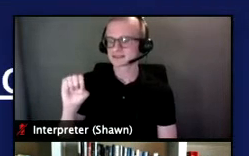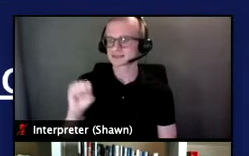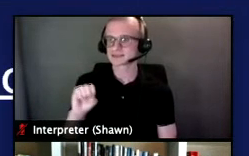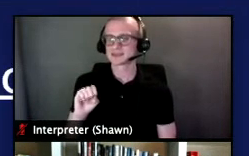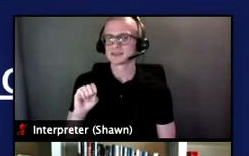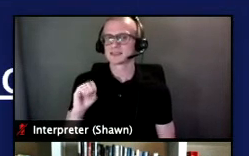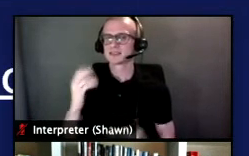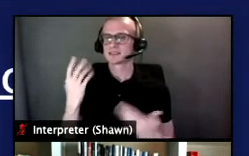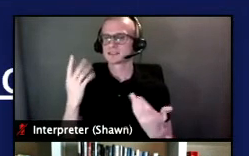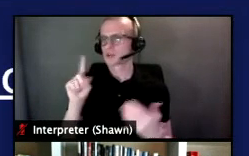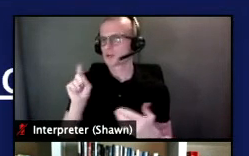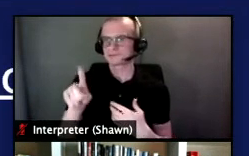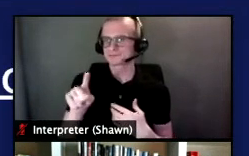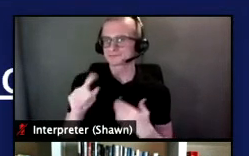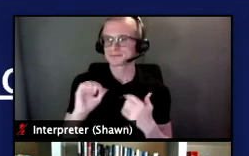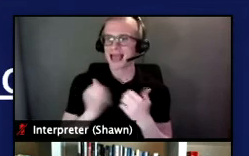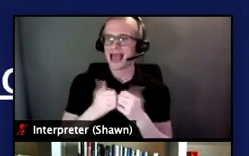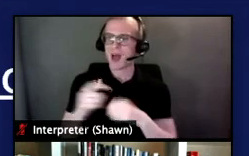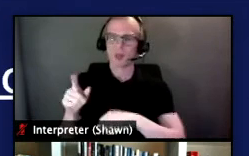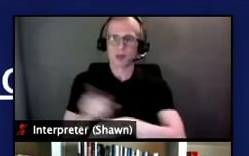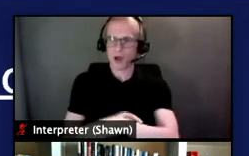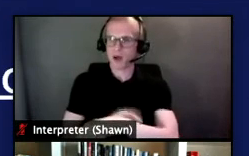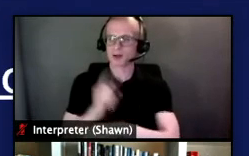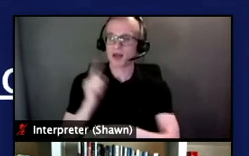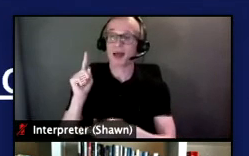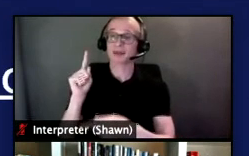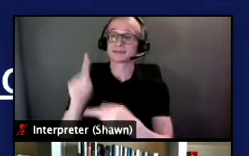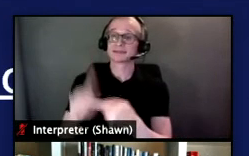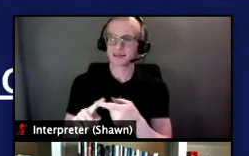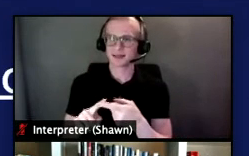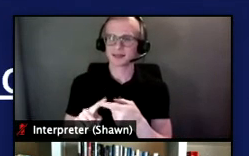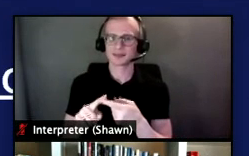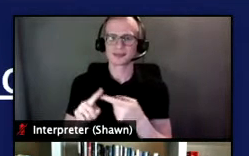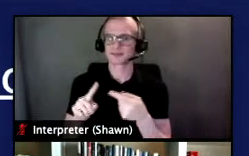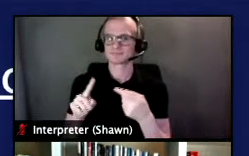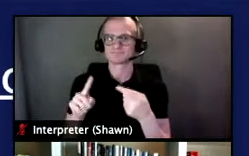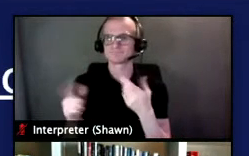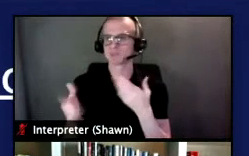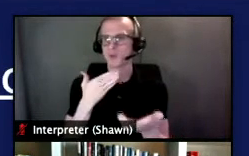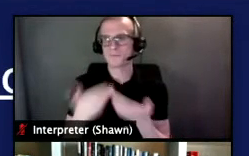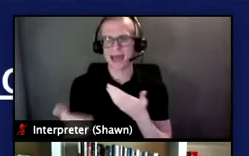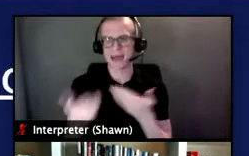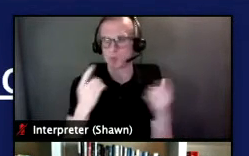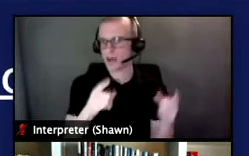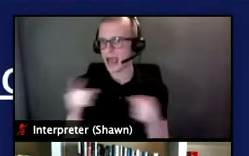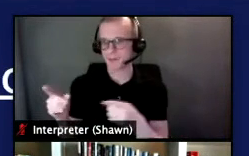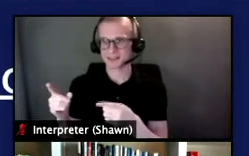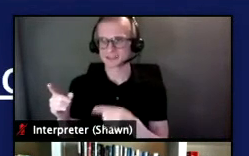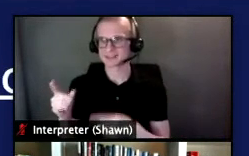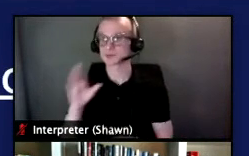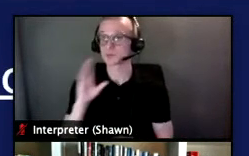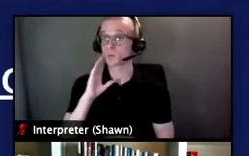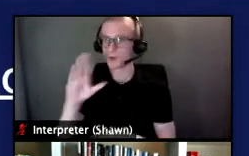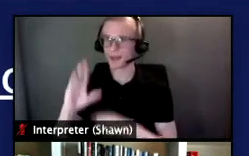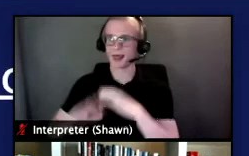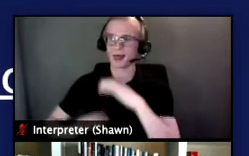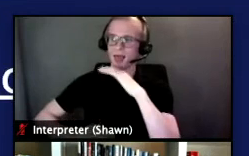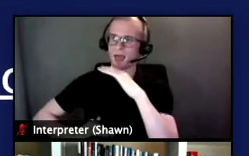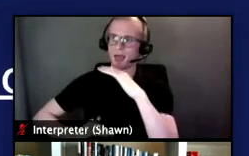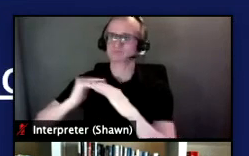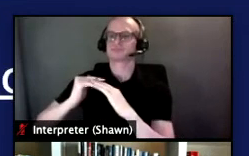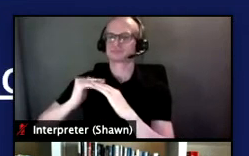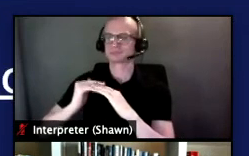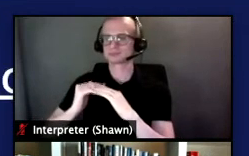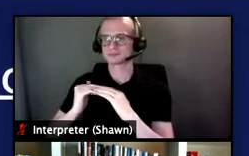How long do we have until we get to the point that no matter what, we're going to reach hospital capacity?